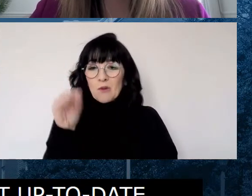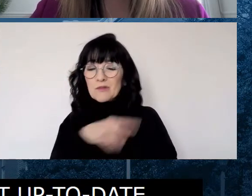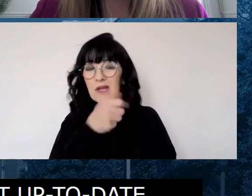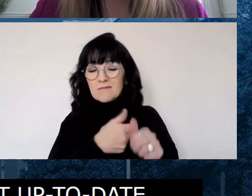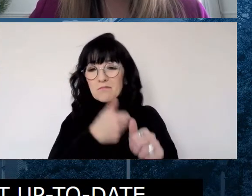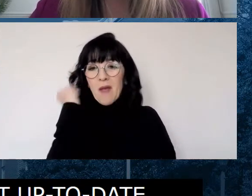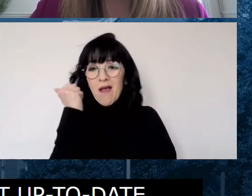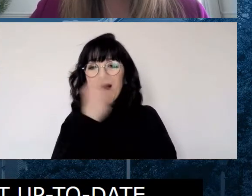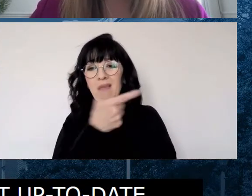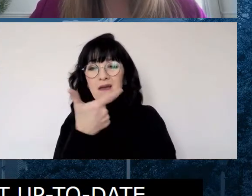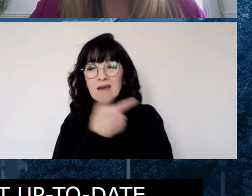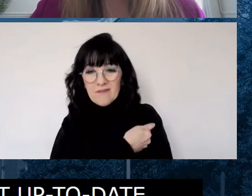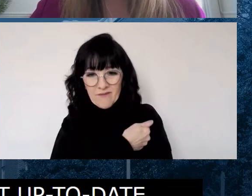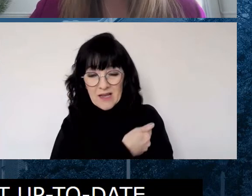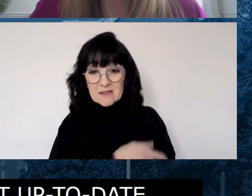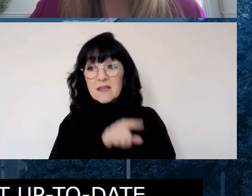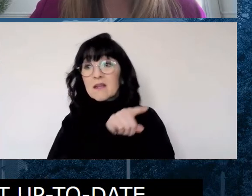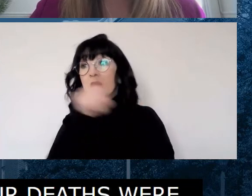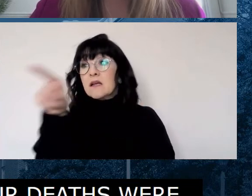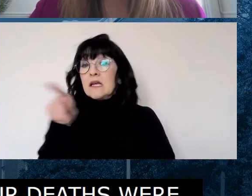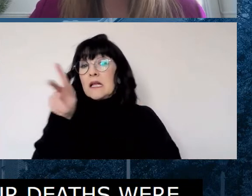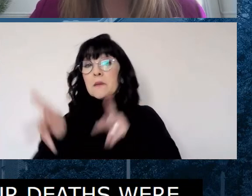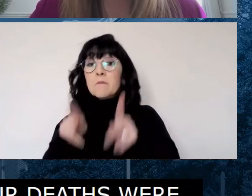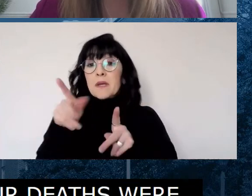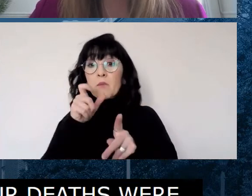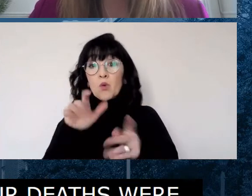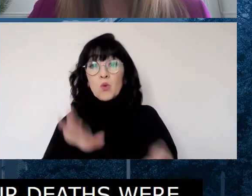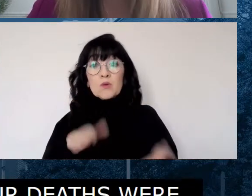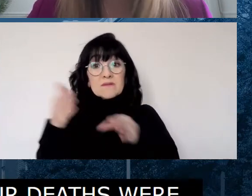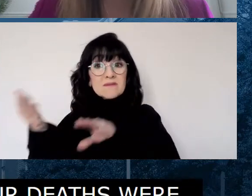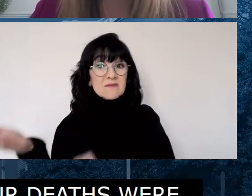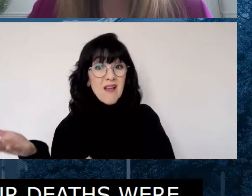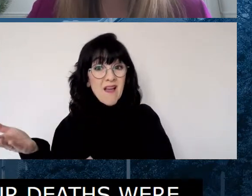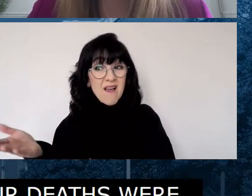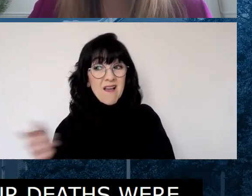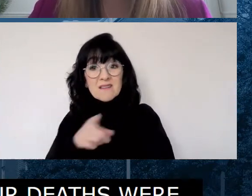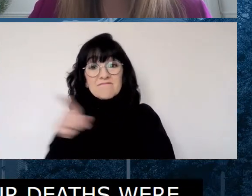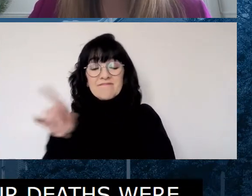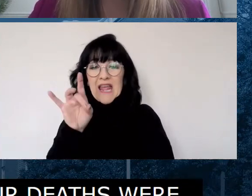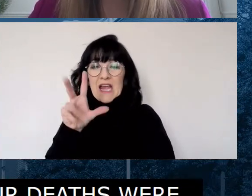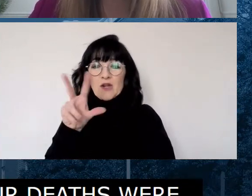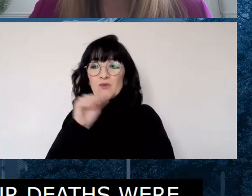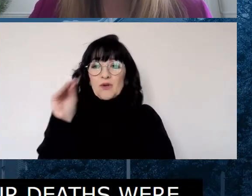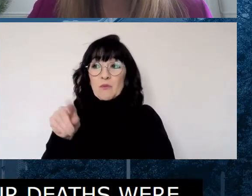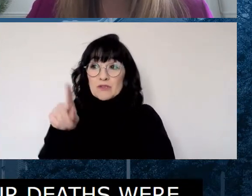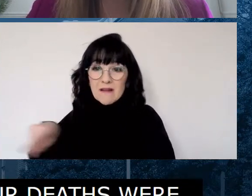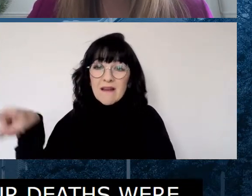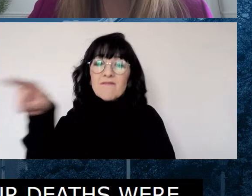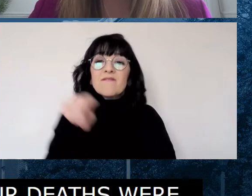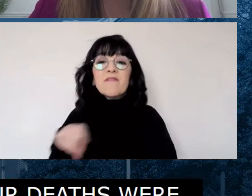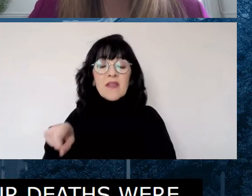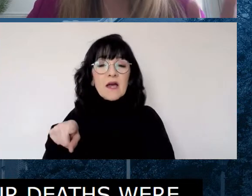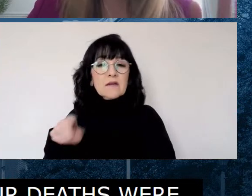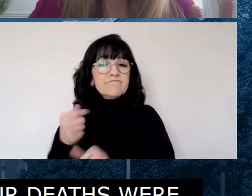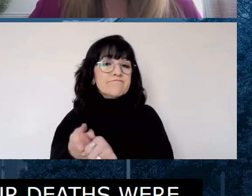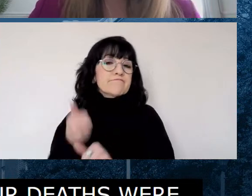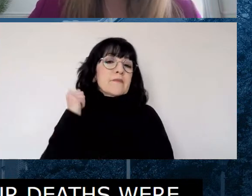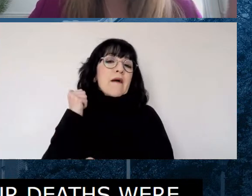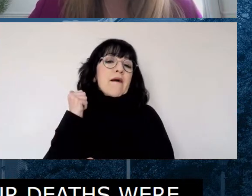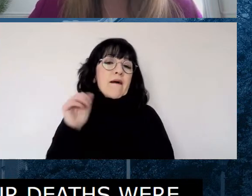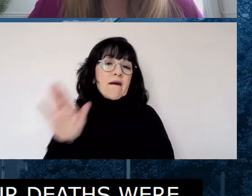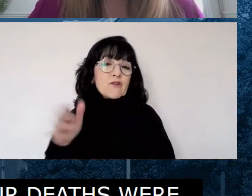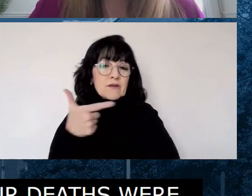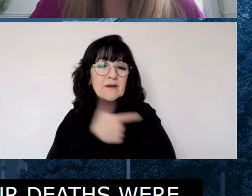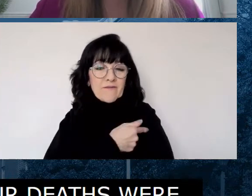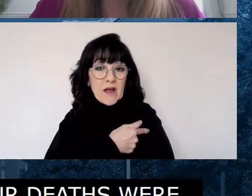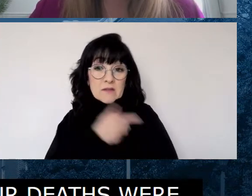is, although we know that being fully vaccinated can be protective, people